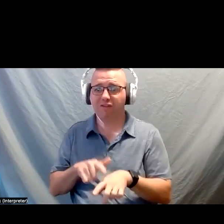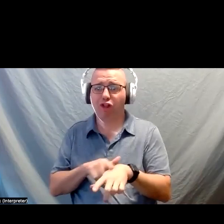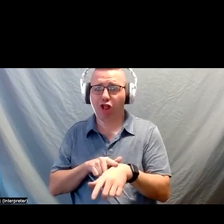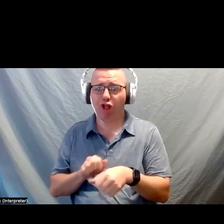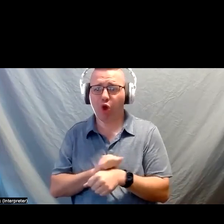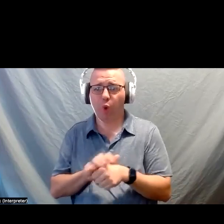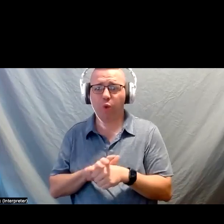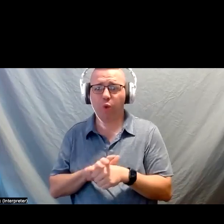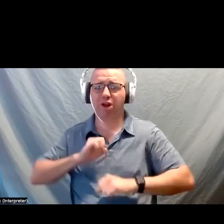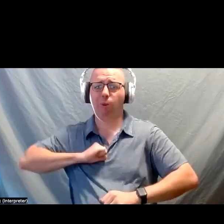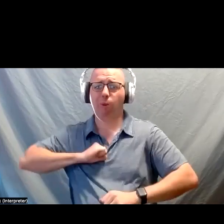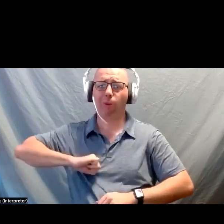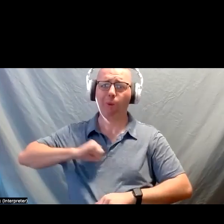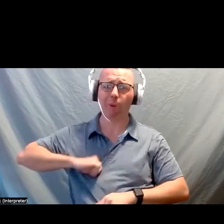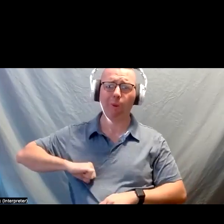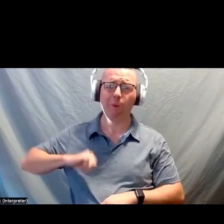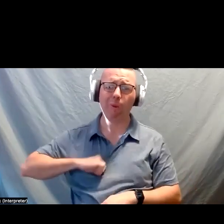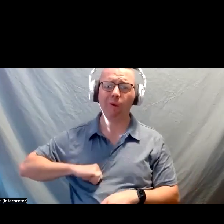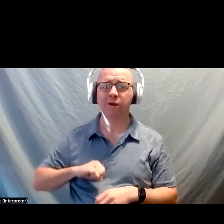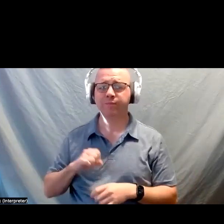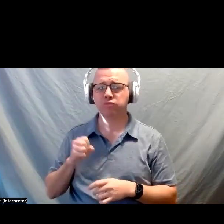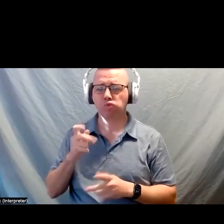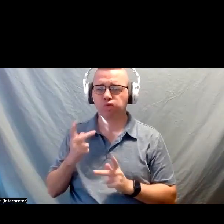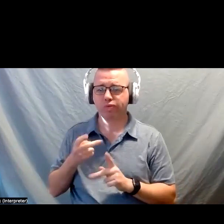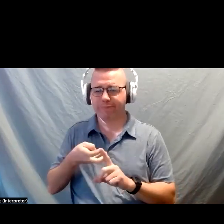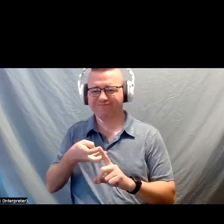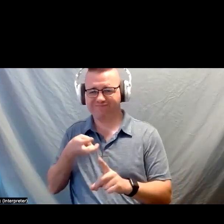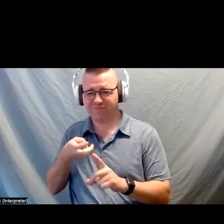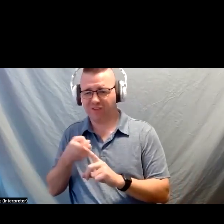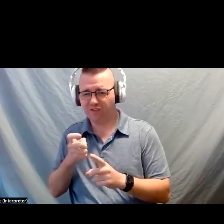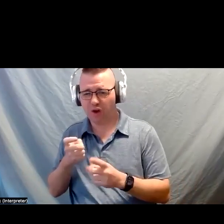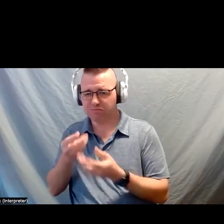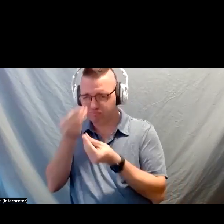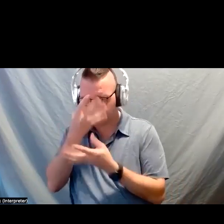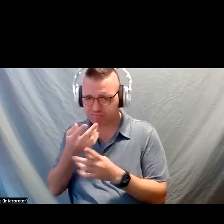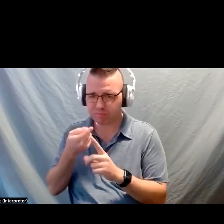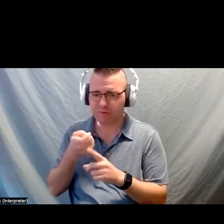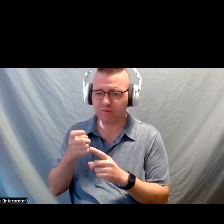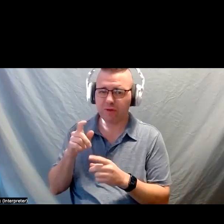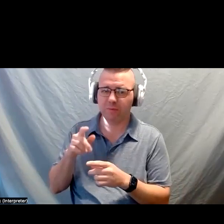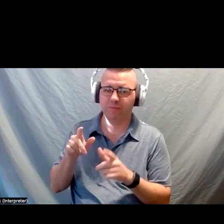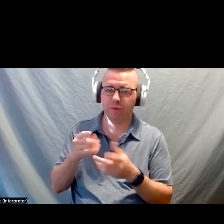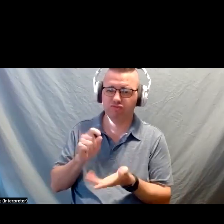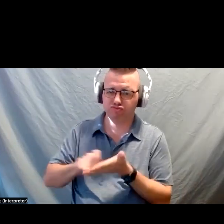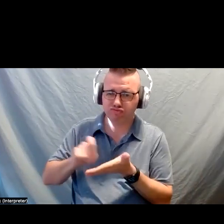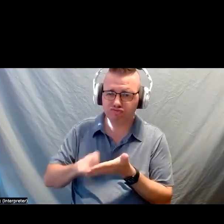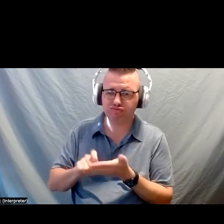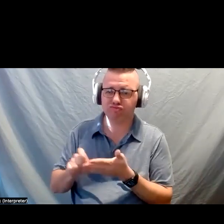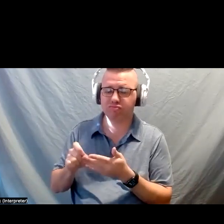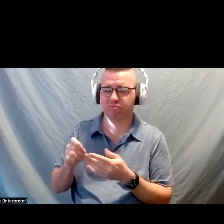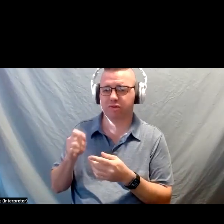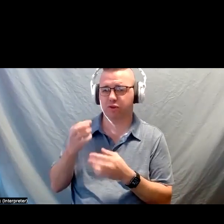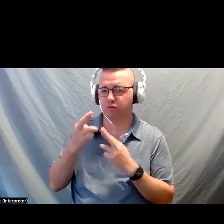now can draw on the experience and the literature and the cultural production of the arts response to AIDS